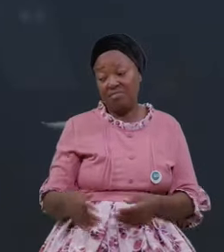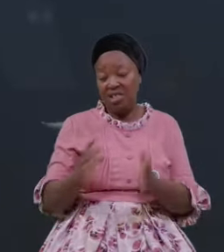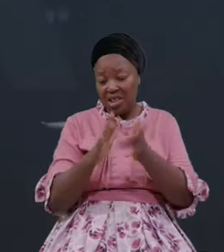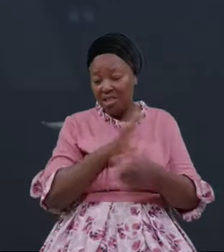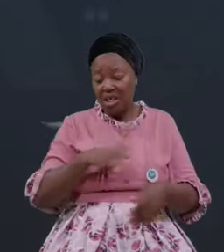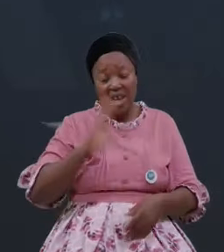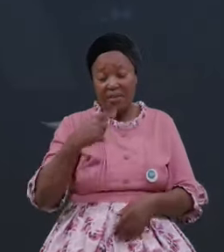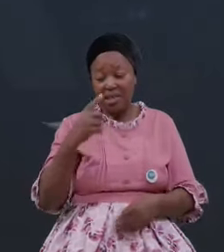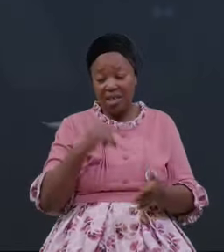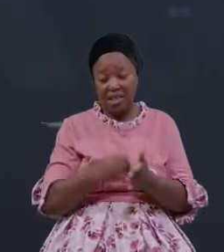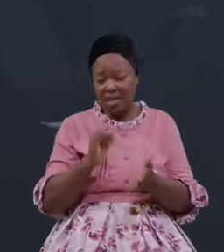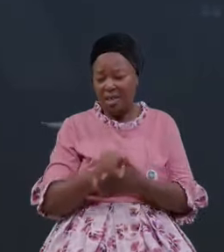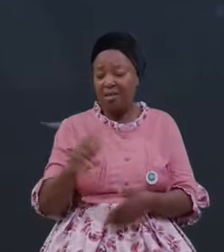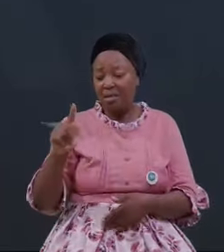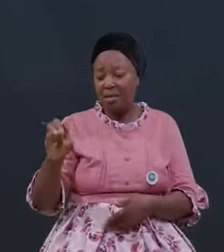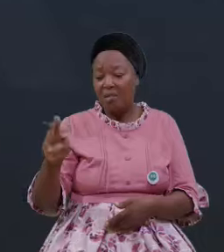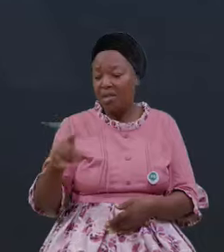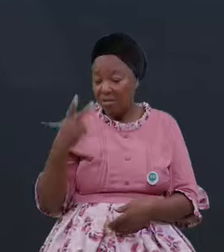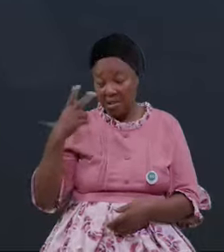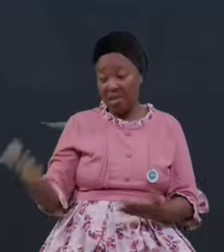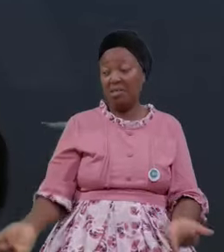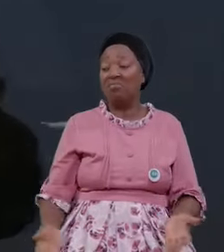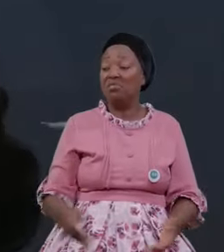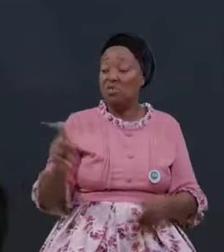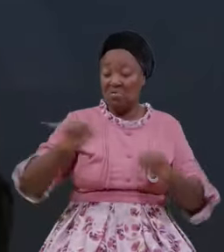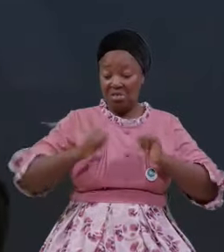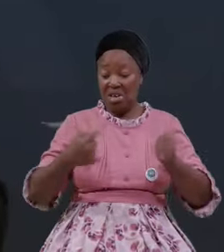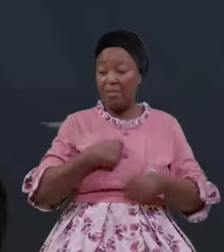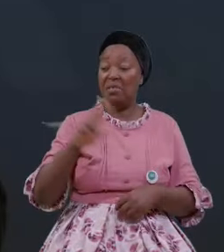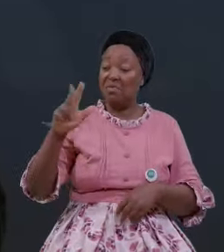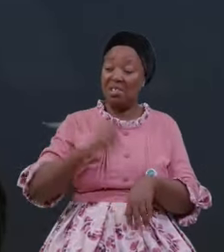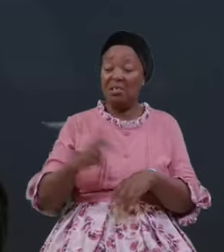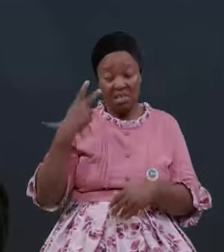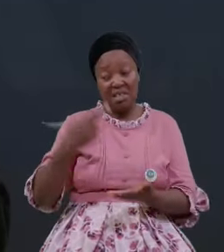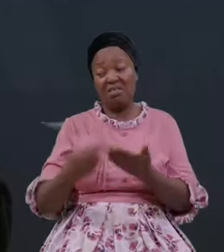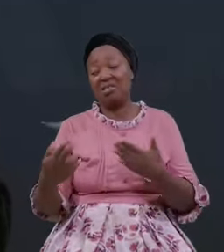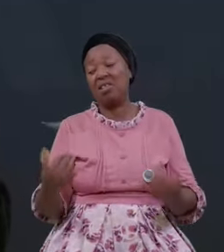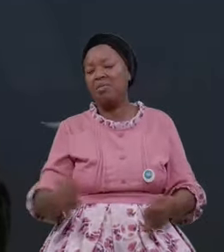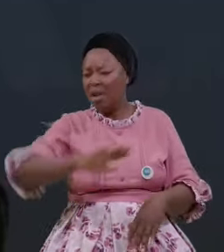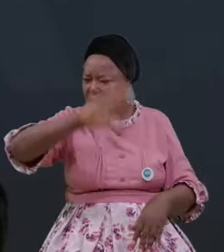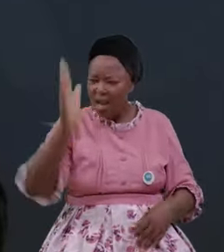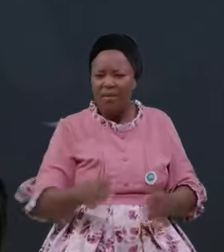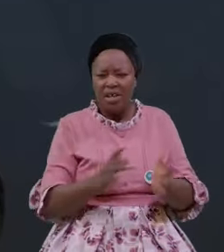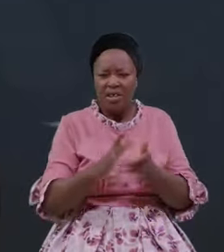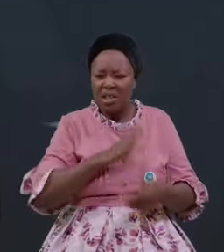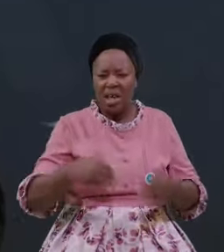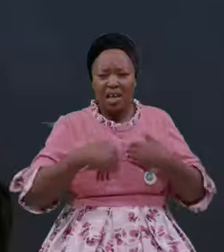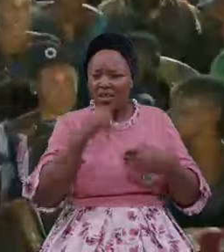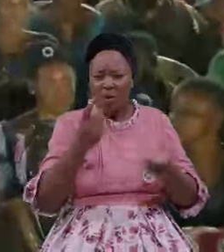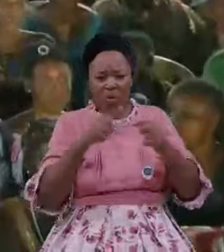times. See the result. Never. He has not come to condemn. He will not condemn